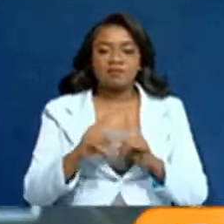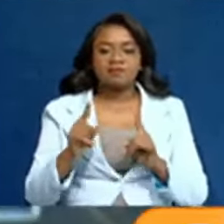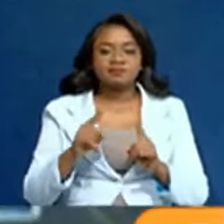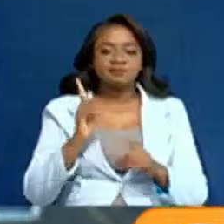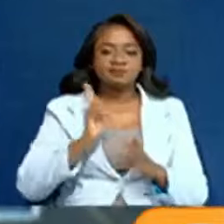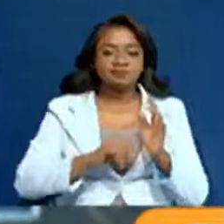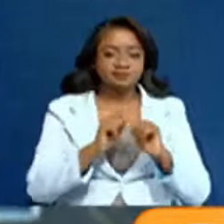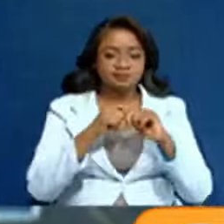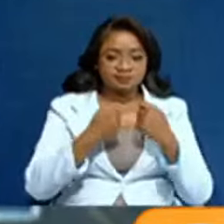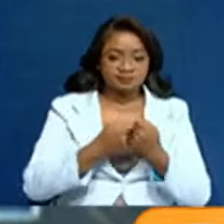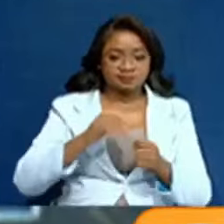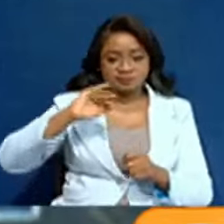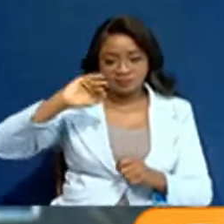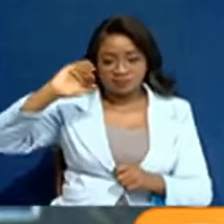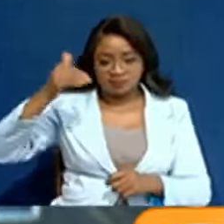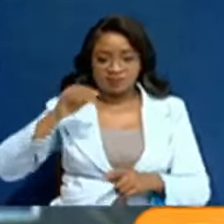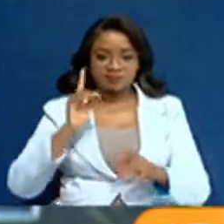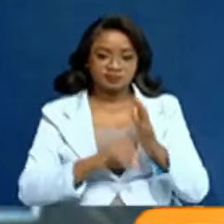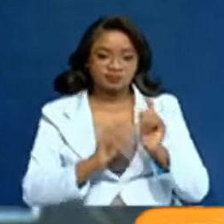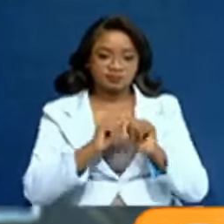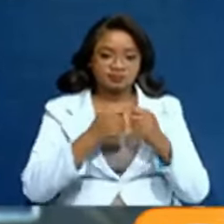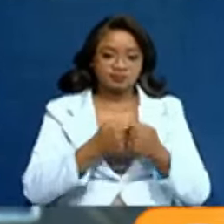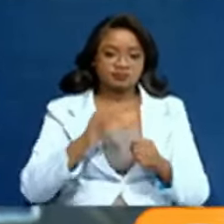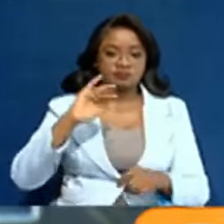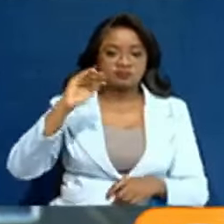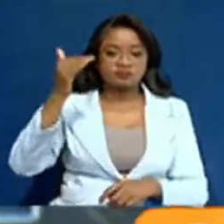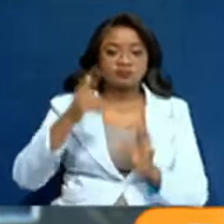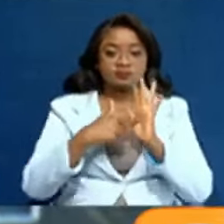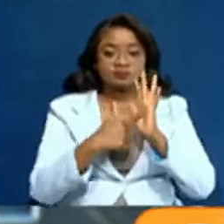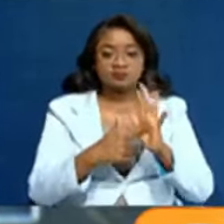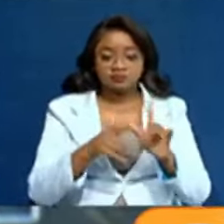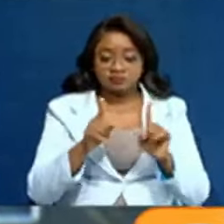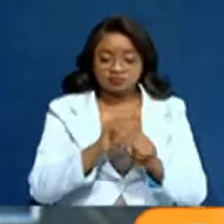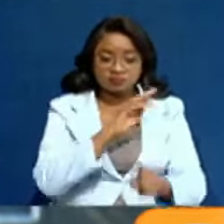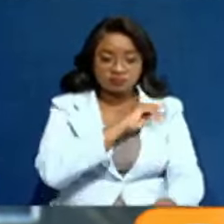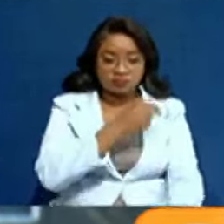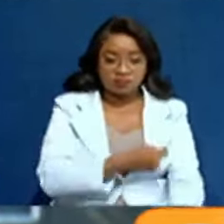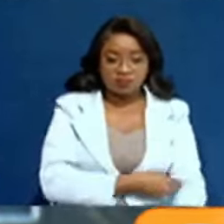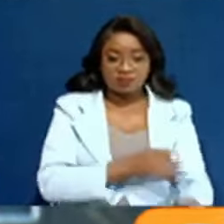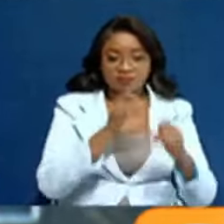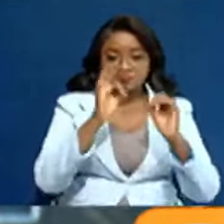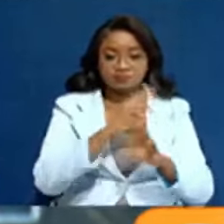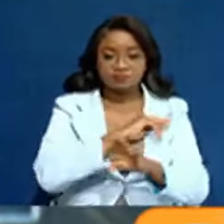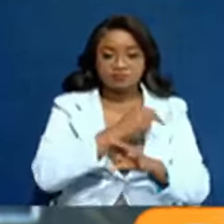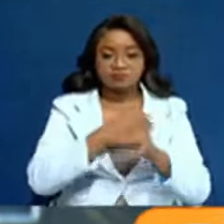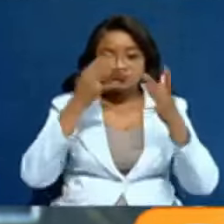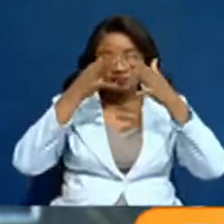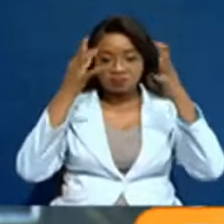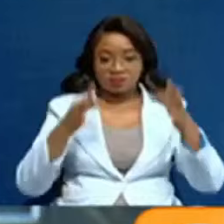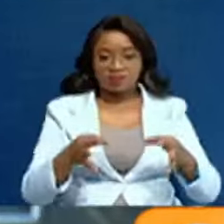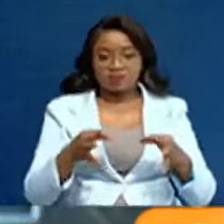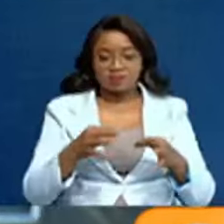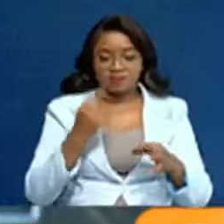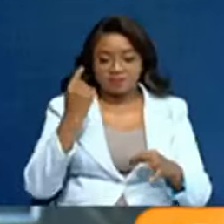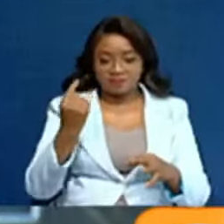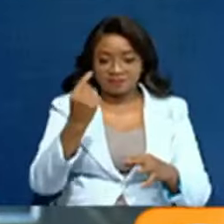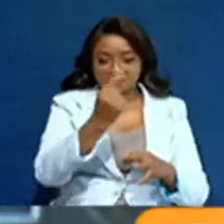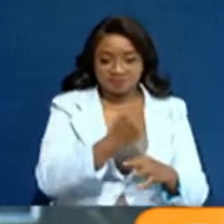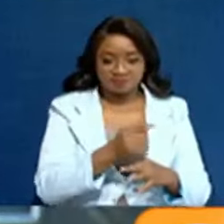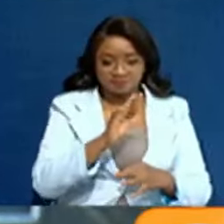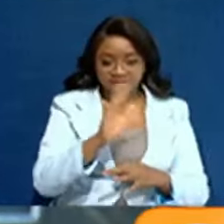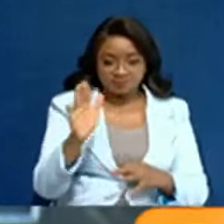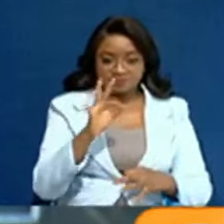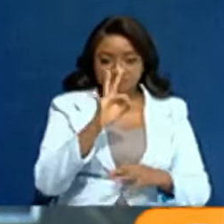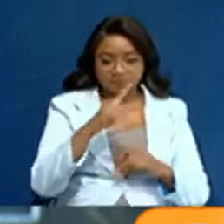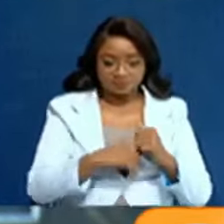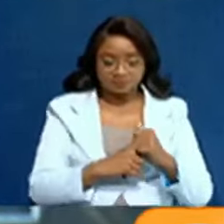right. South Africa, yeah. or Nigeria, let's take Nigeria. Nigeria decided that for every state, for each of their 36 states, there would be a